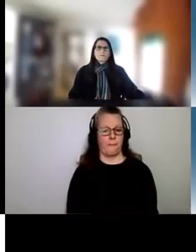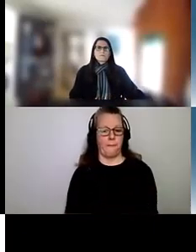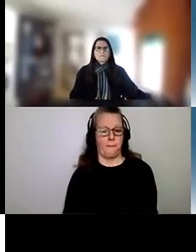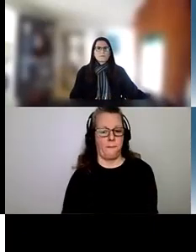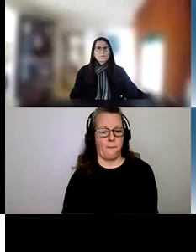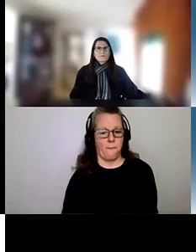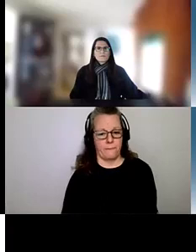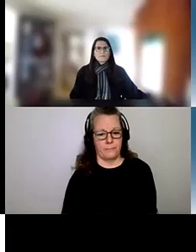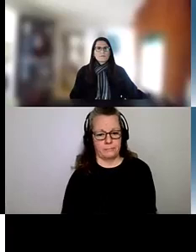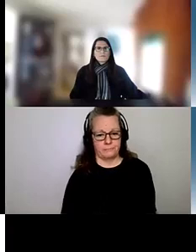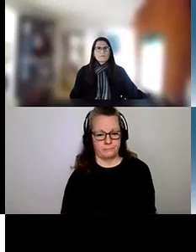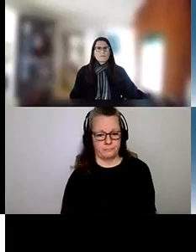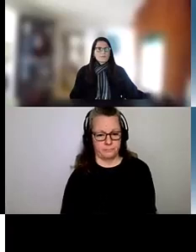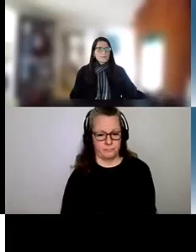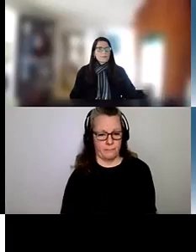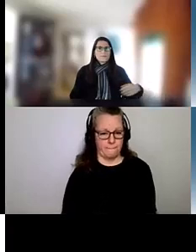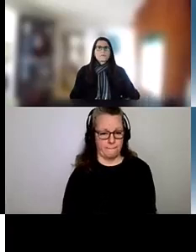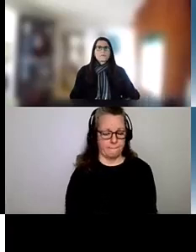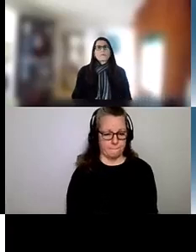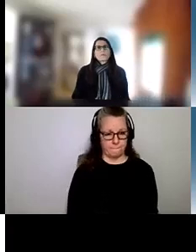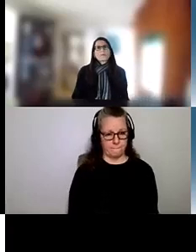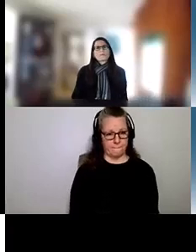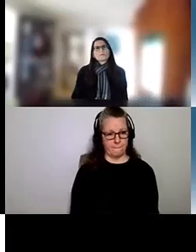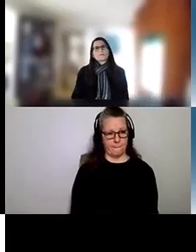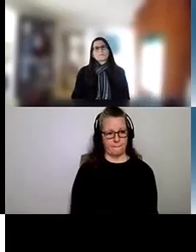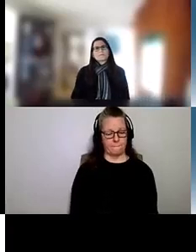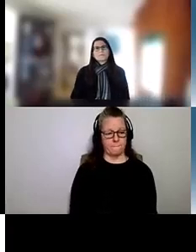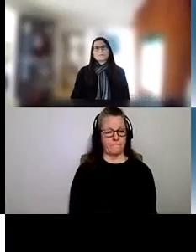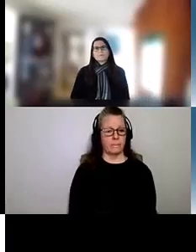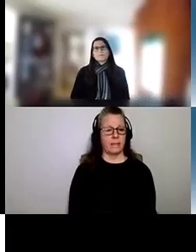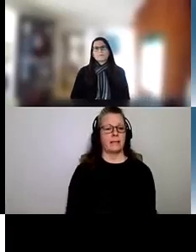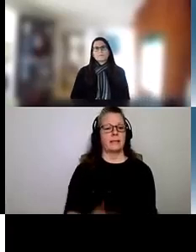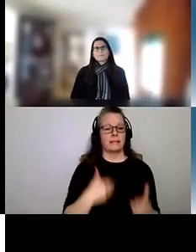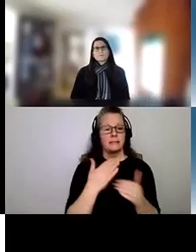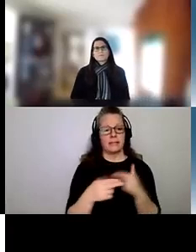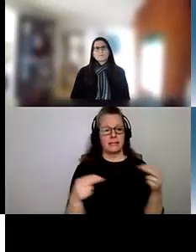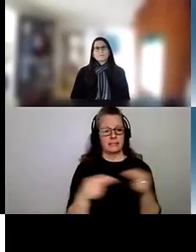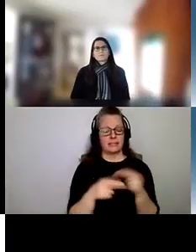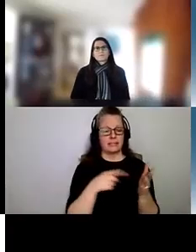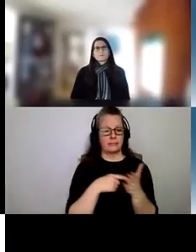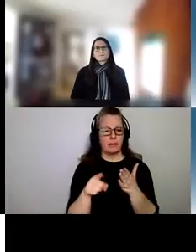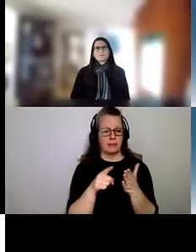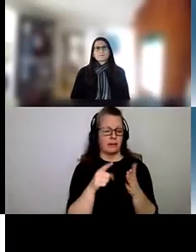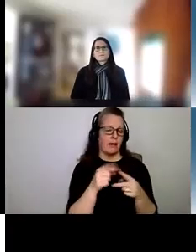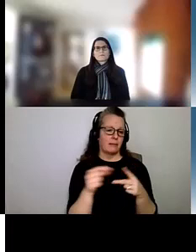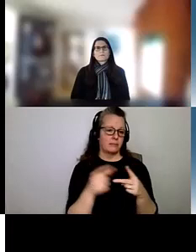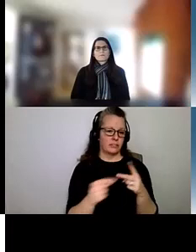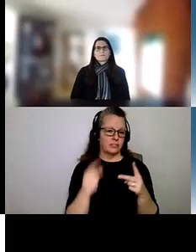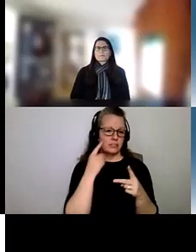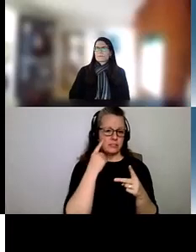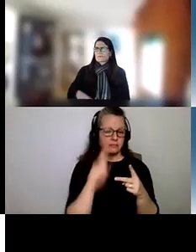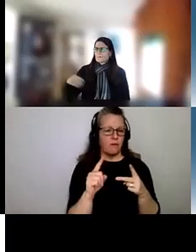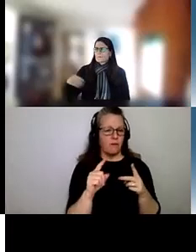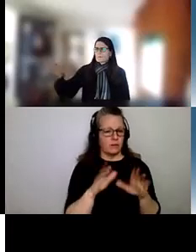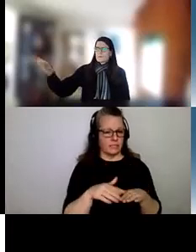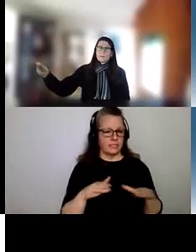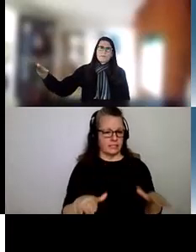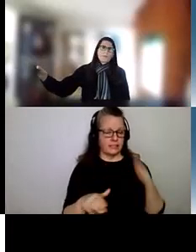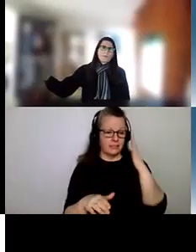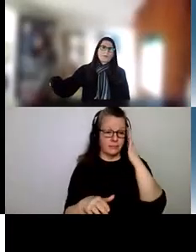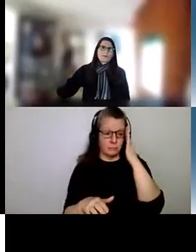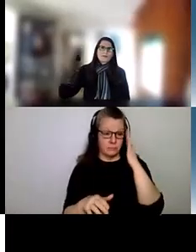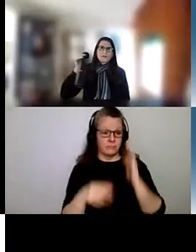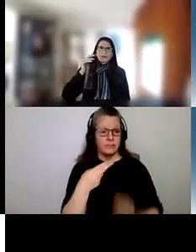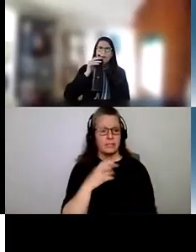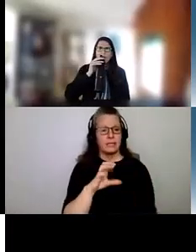The next program I'd like to talk about is payment alternatives for Colorado kids, and this is our pediatric APM.